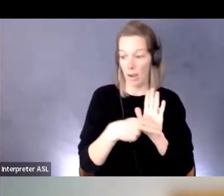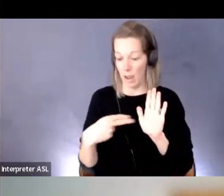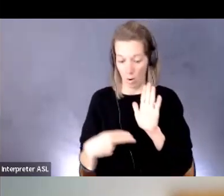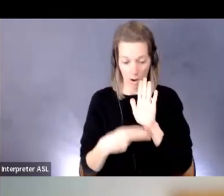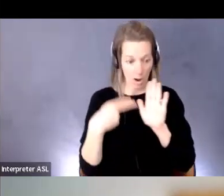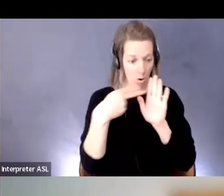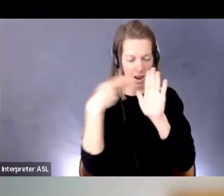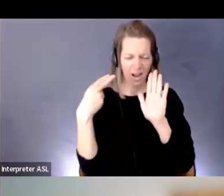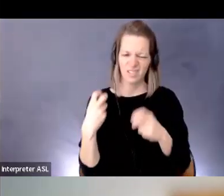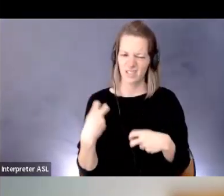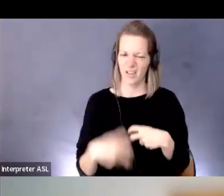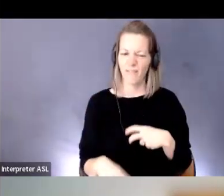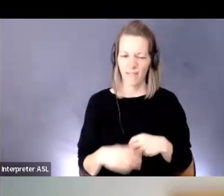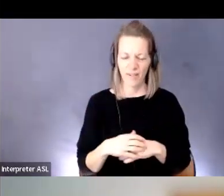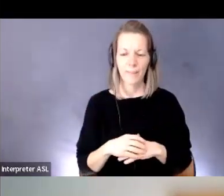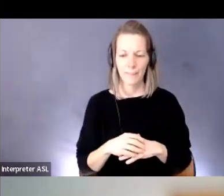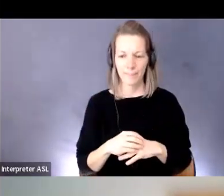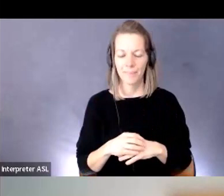task.